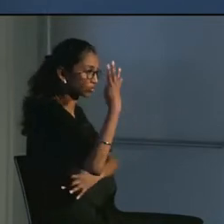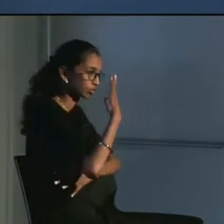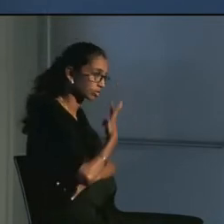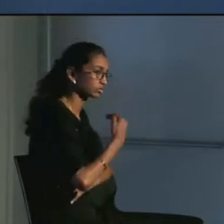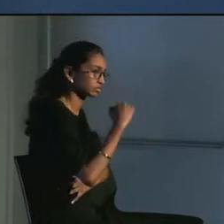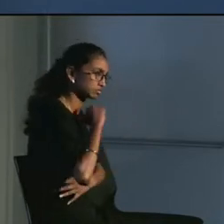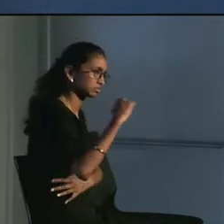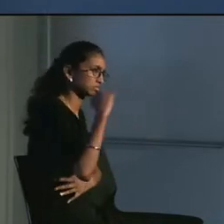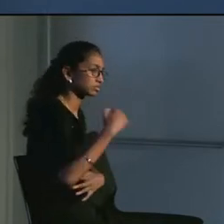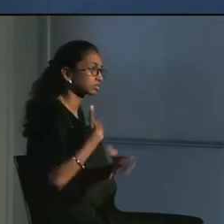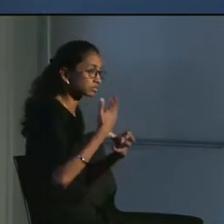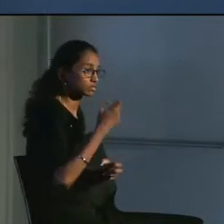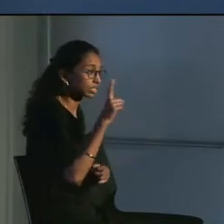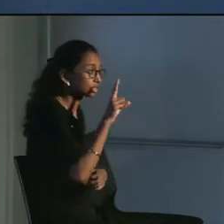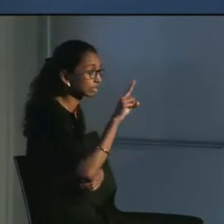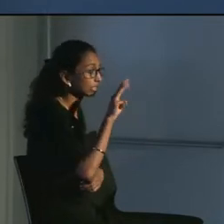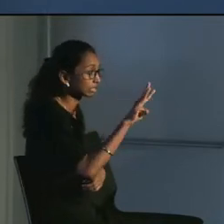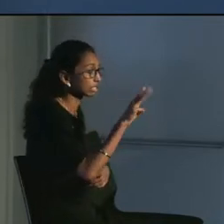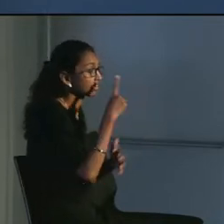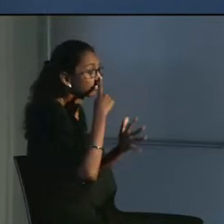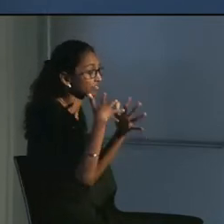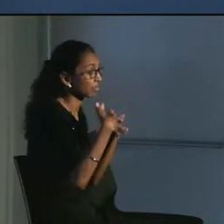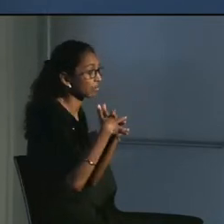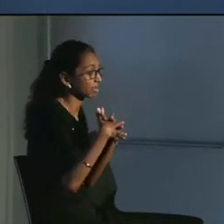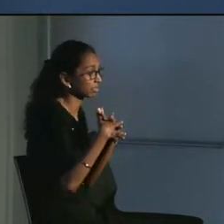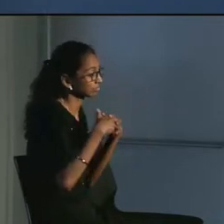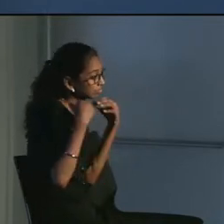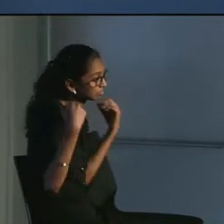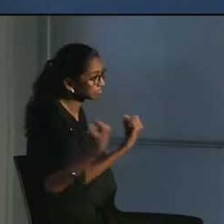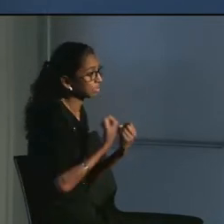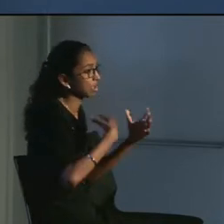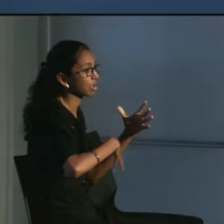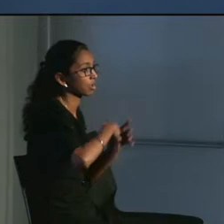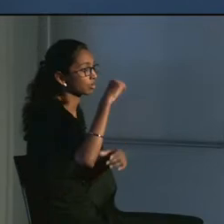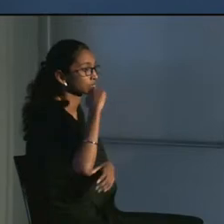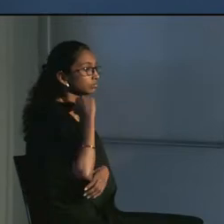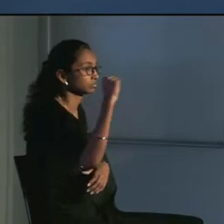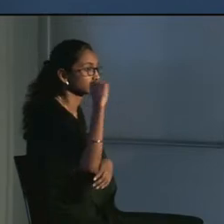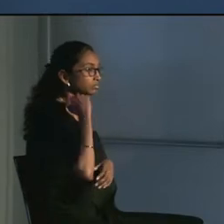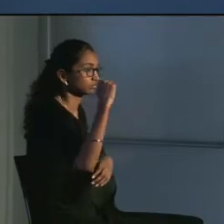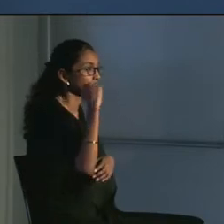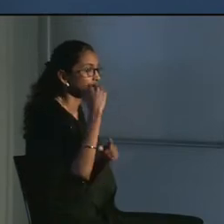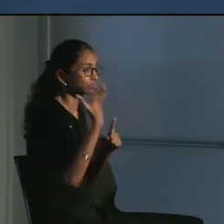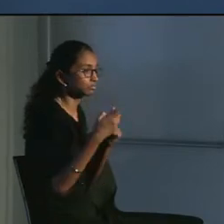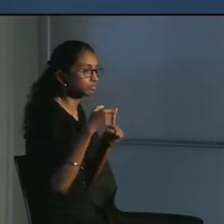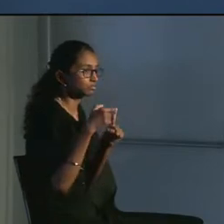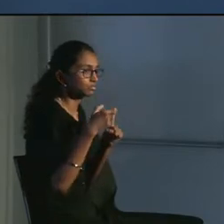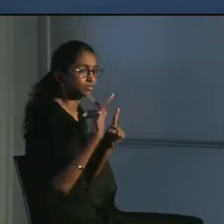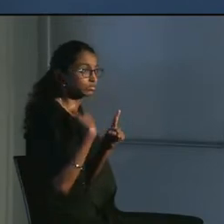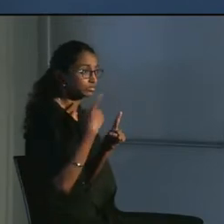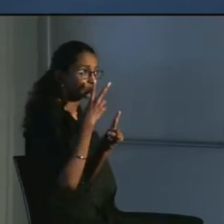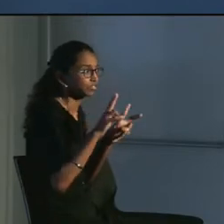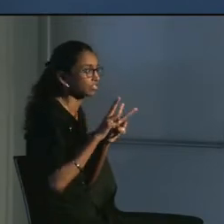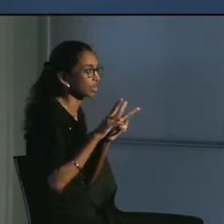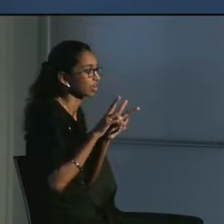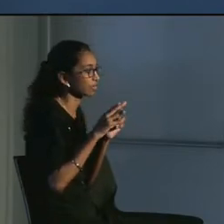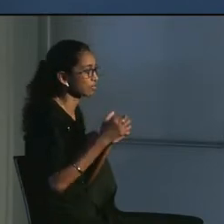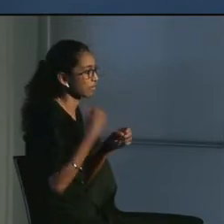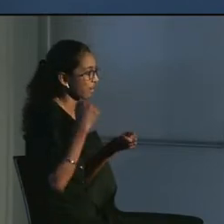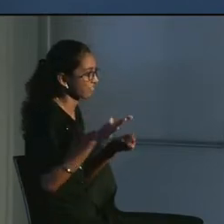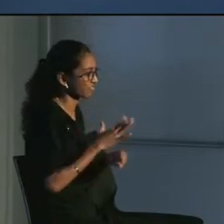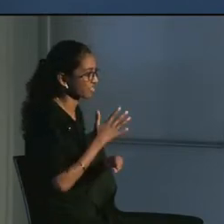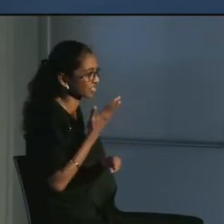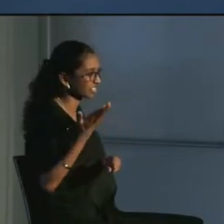about 13 women went out. And with this act of disrobing, which again is a very powerful statement,